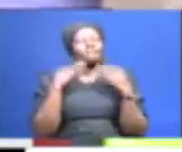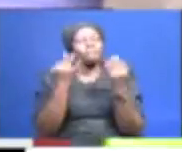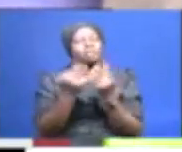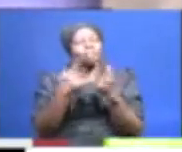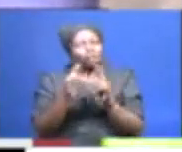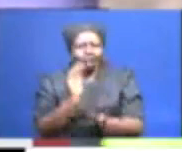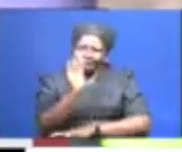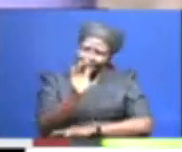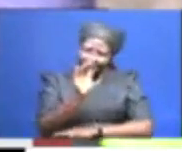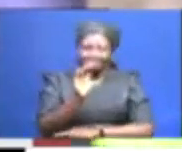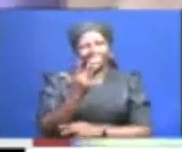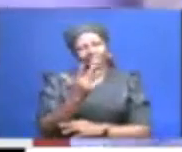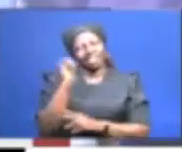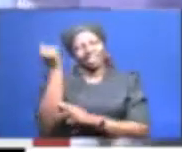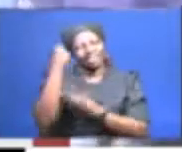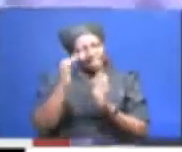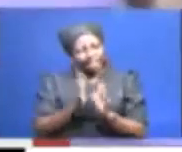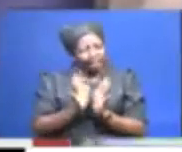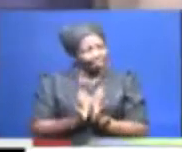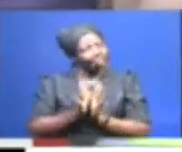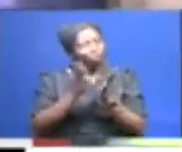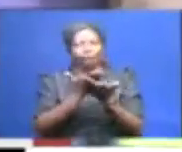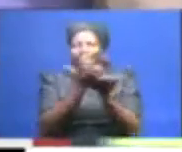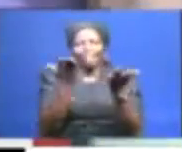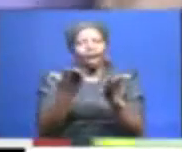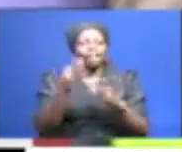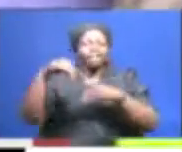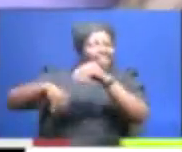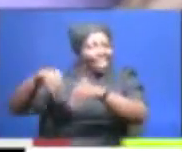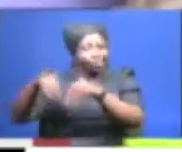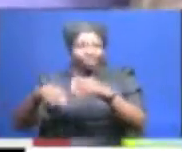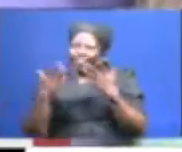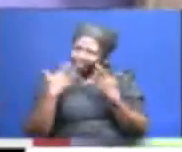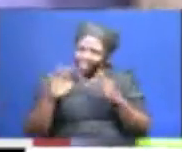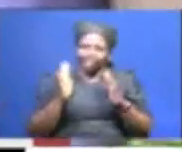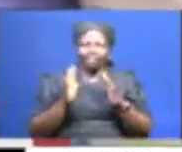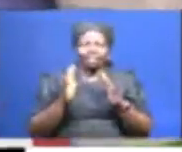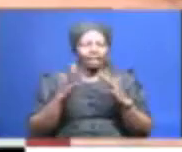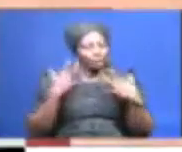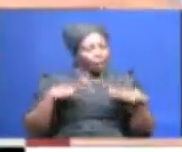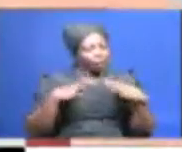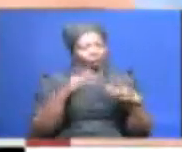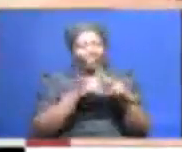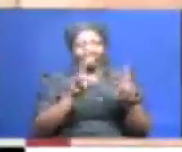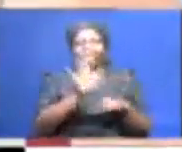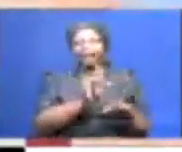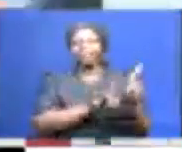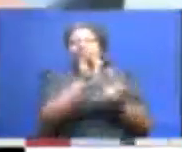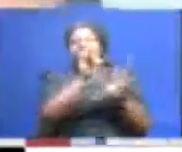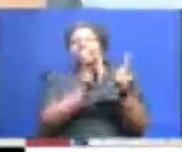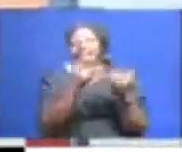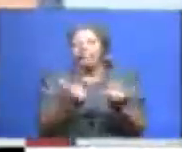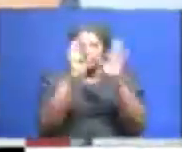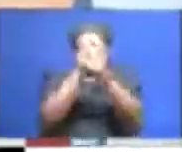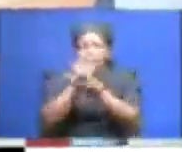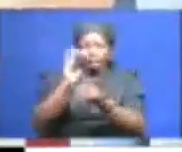na wa Kenya kwa jumla, kura imekwisha, watu wameanza safari yao. The president is set to conclude